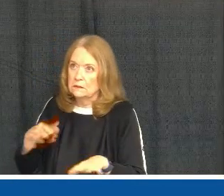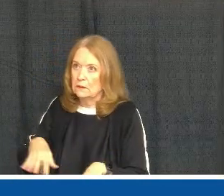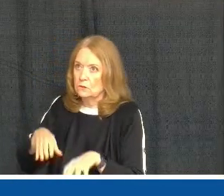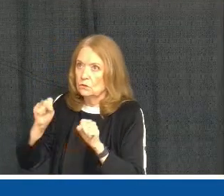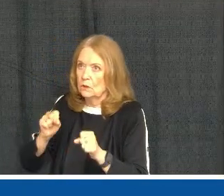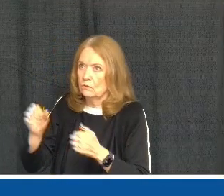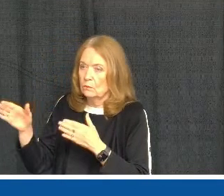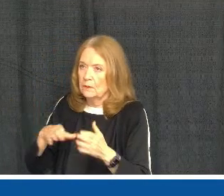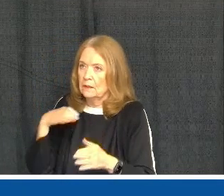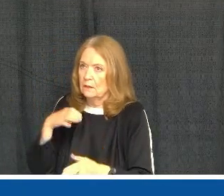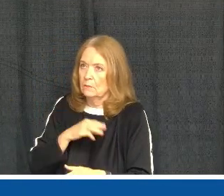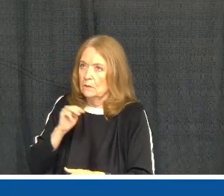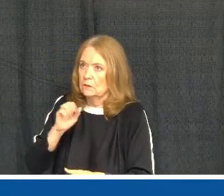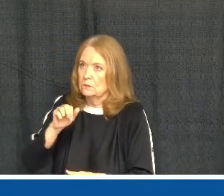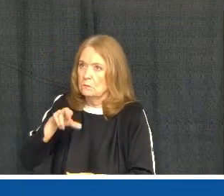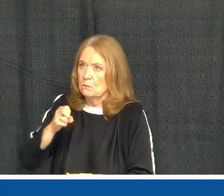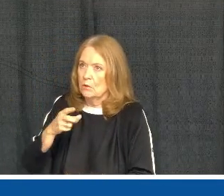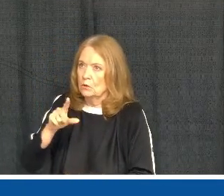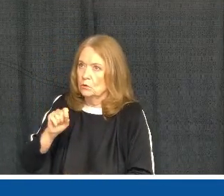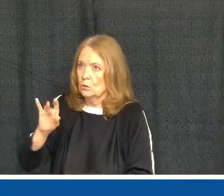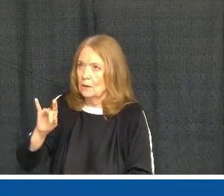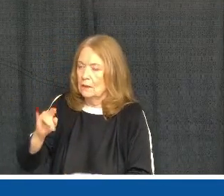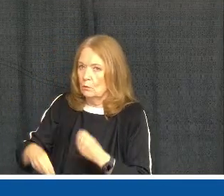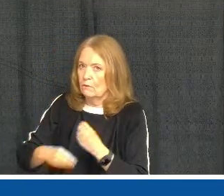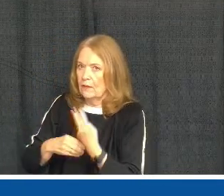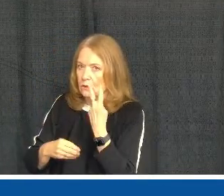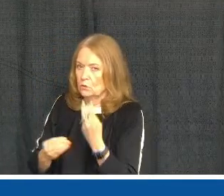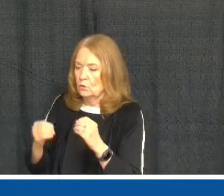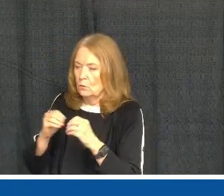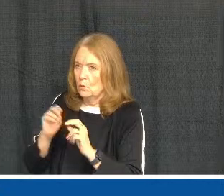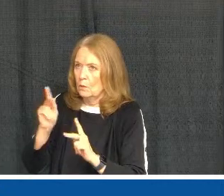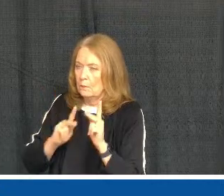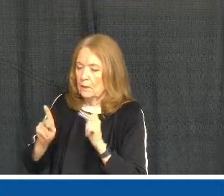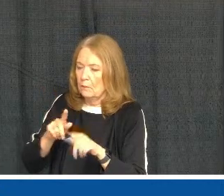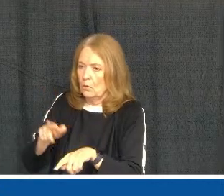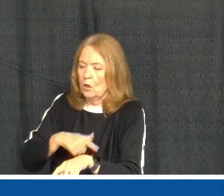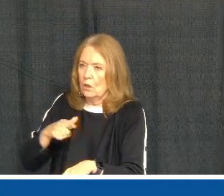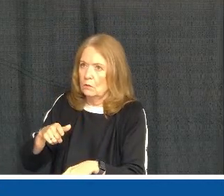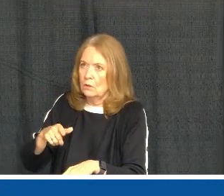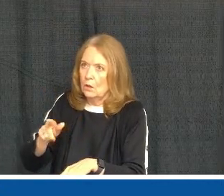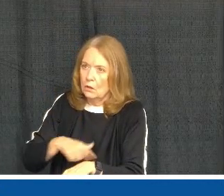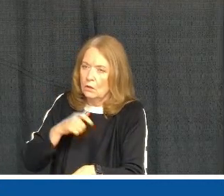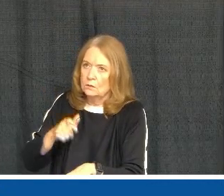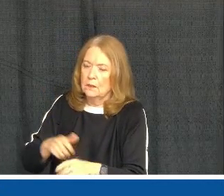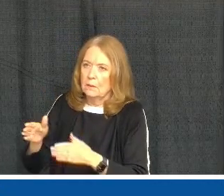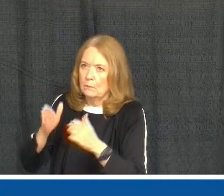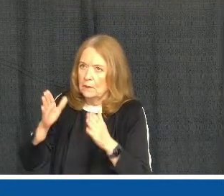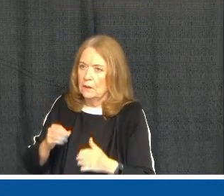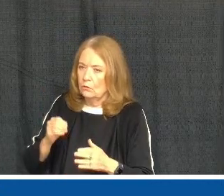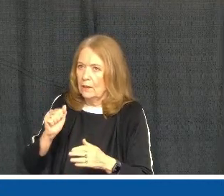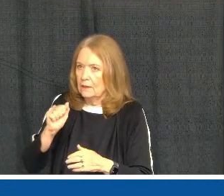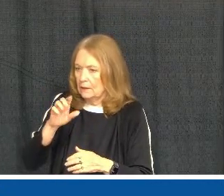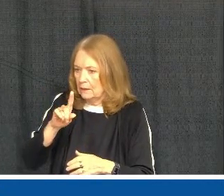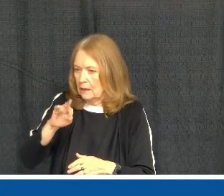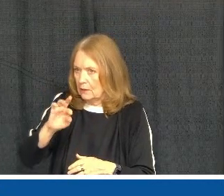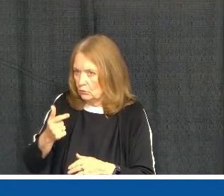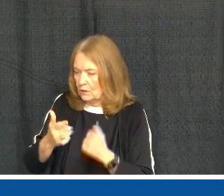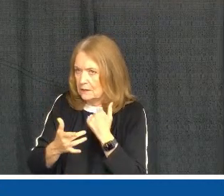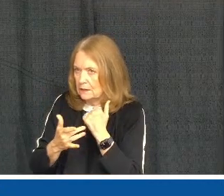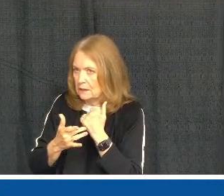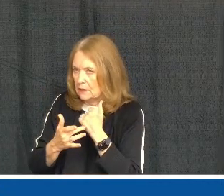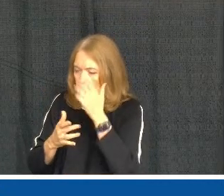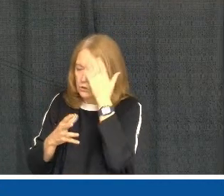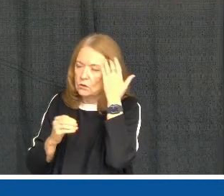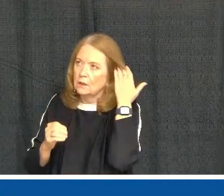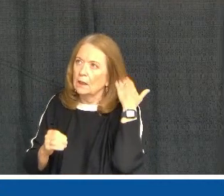Commission March 2018, we've added 2 staff members, a long-range planner and an addressing technician. Do you We've know-